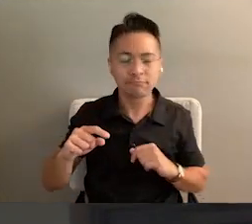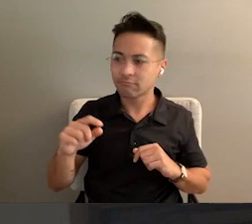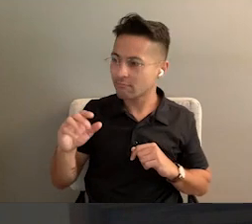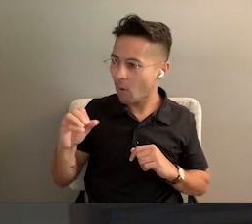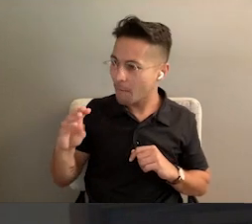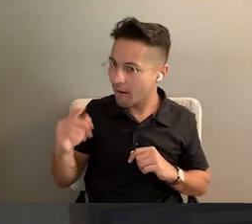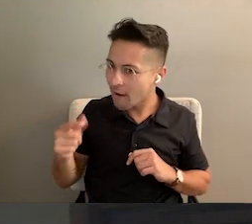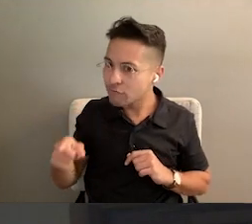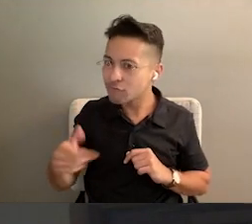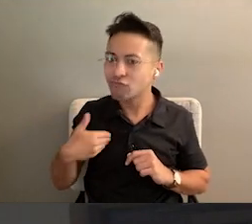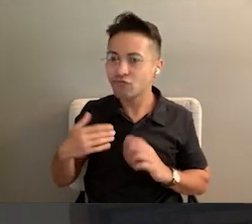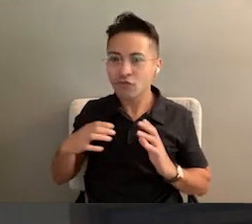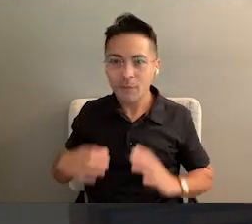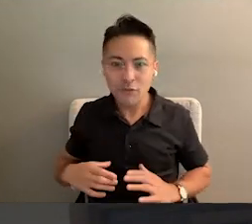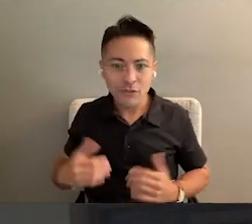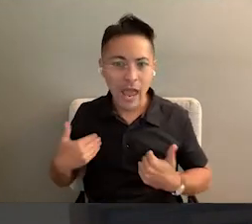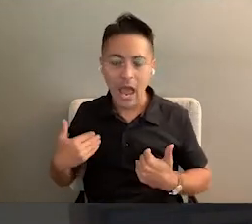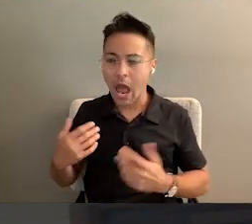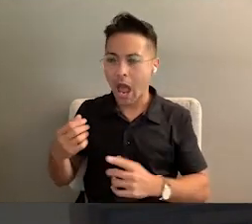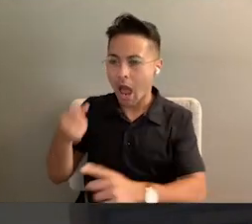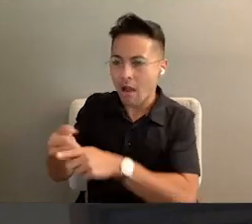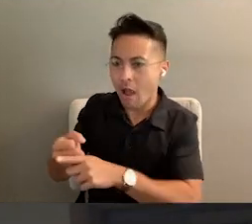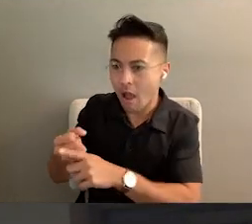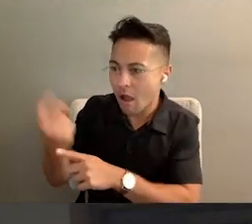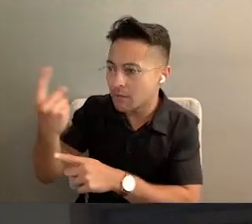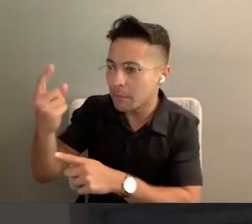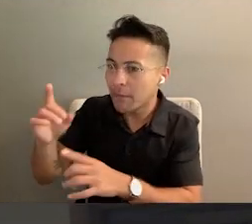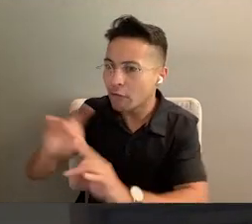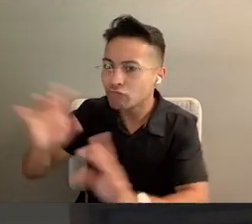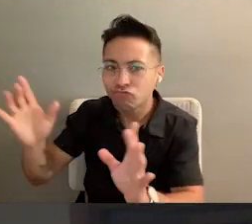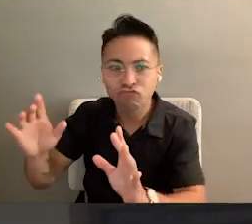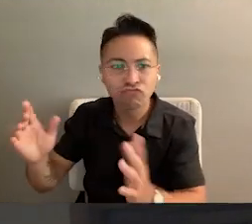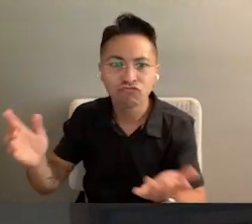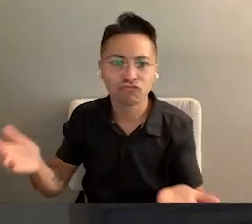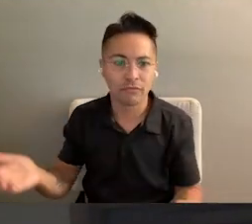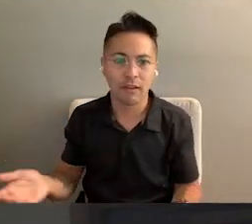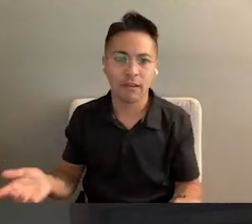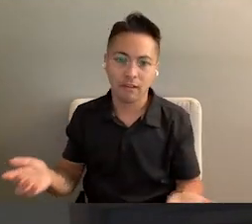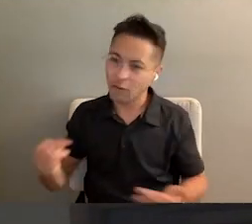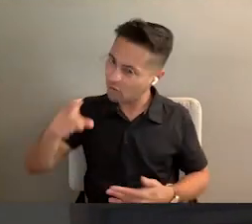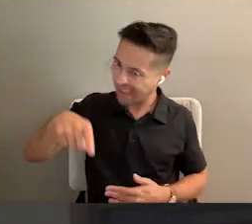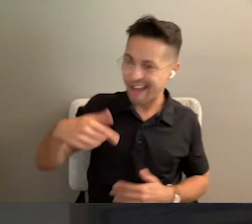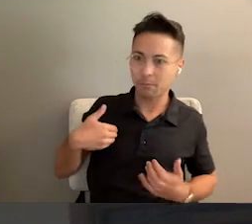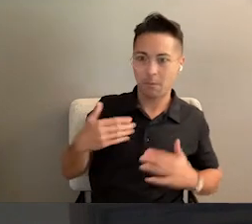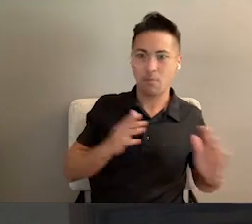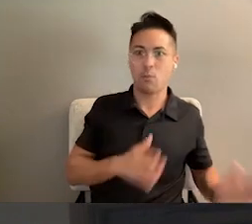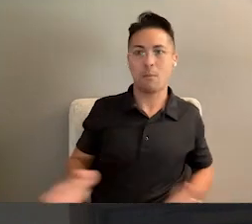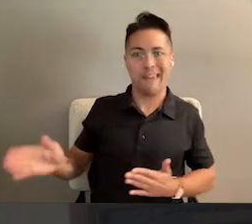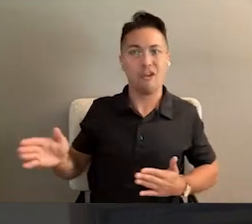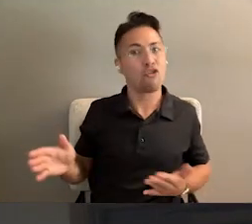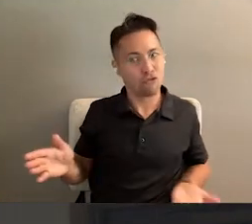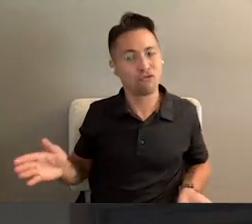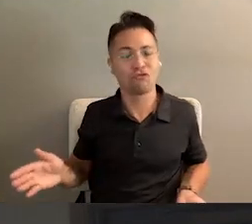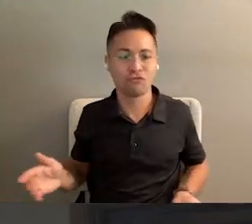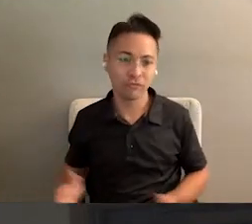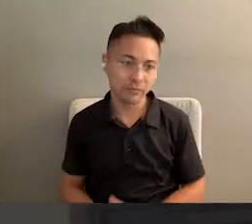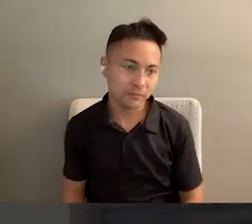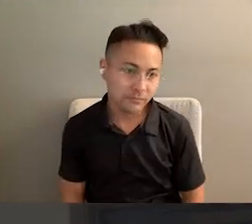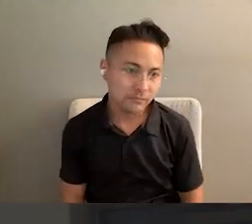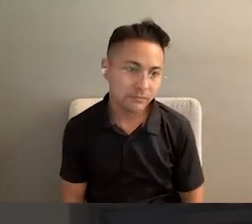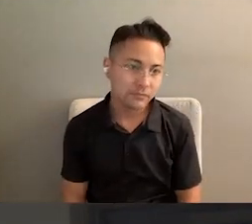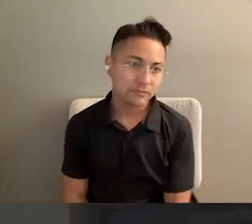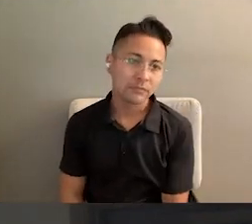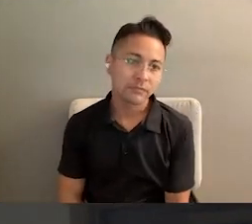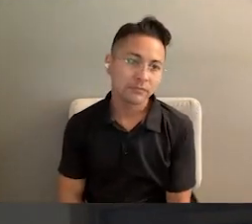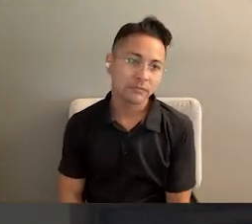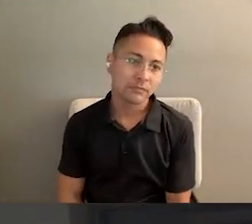things, or, oh my gosh, the consumer had something tragic happen to the consumer and they're not around anymore. You've gotta be prepared for